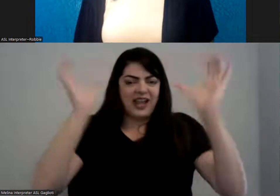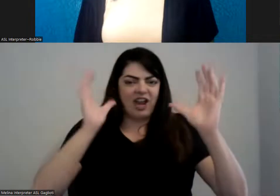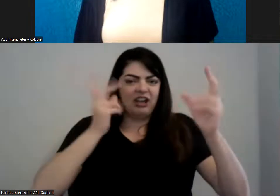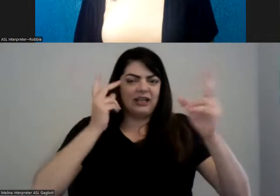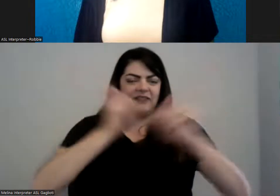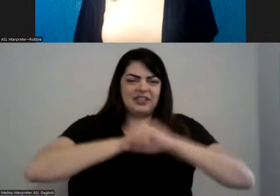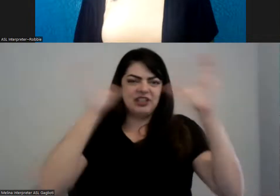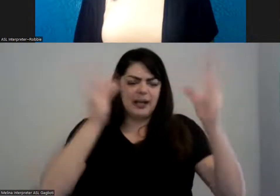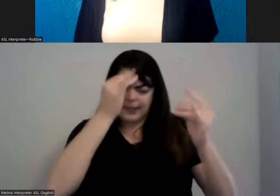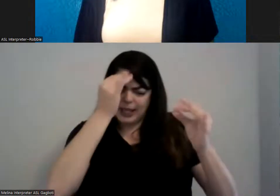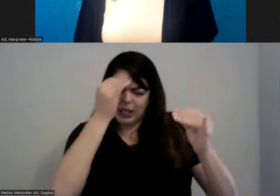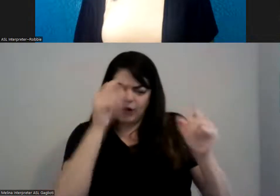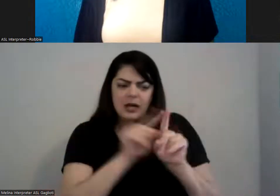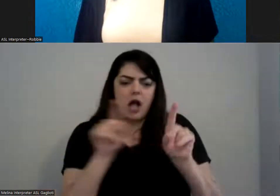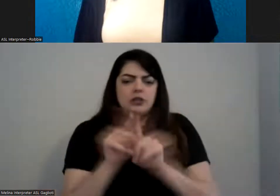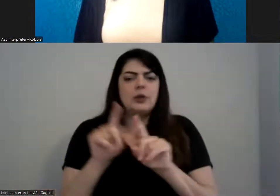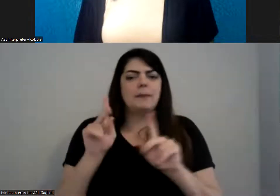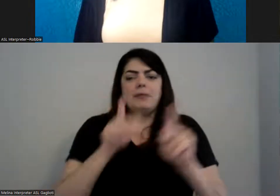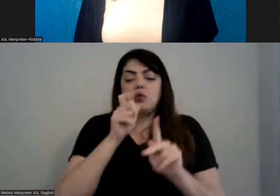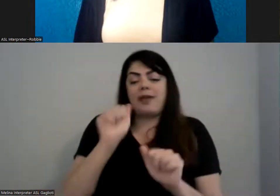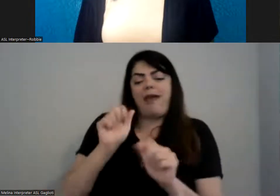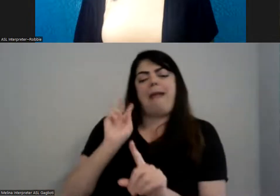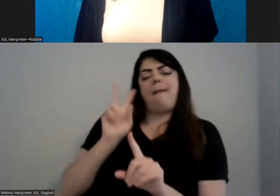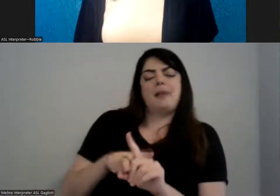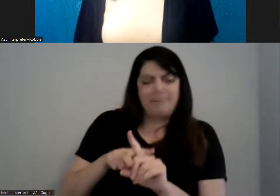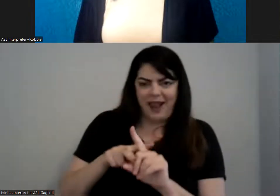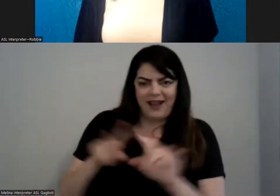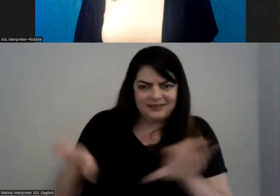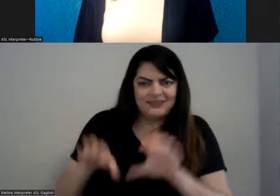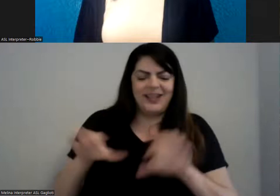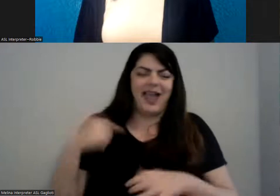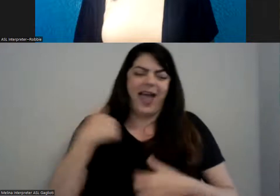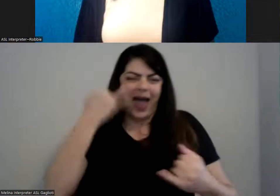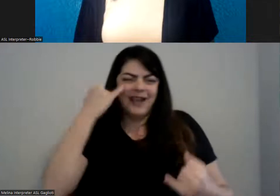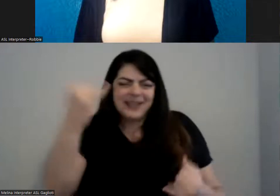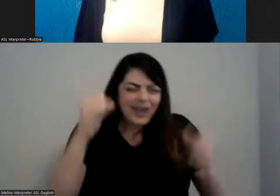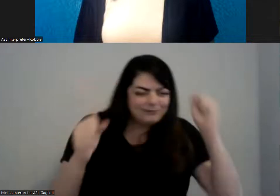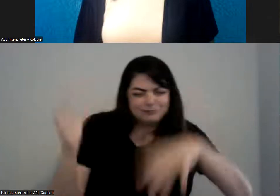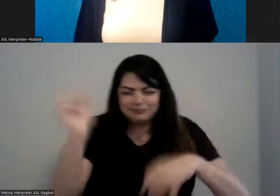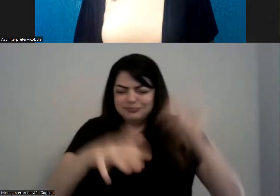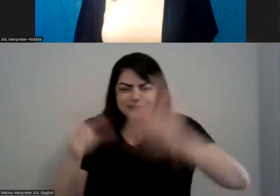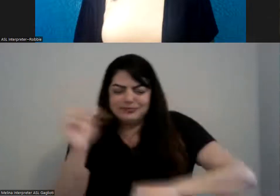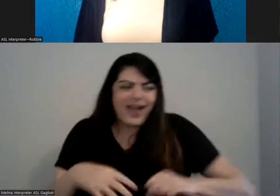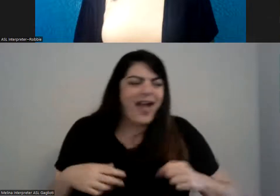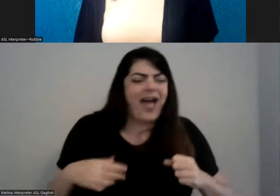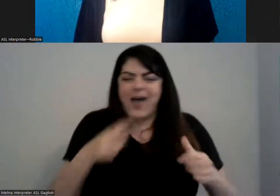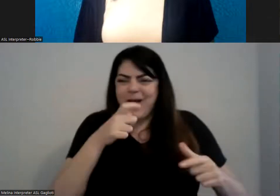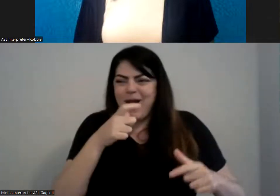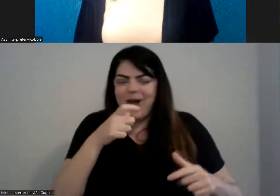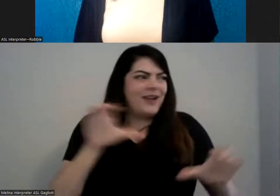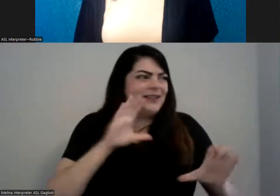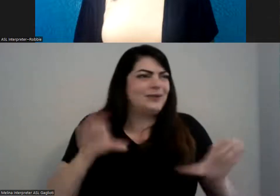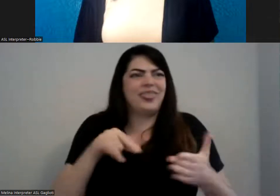because we'll have lots and lots of big, beautiful ideas. And then it's like, all right, who's going to do this? And then we don't actually make a lot